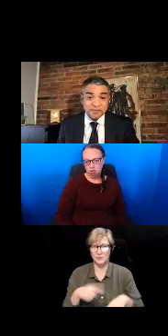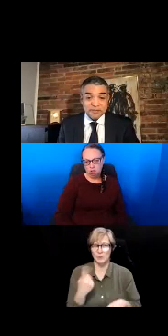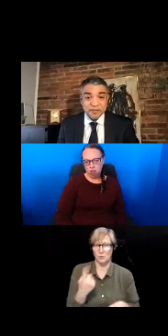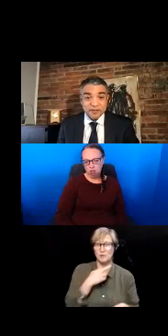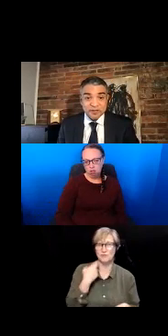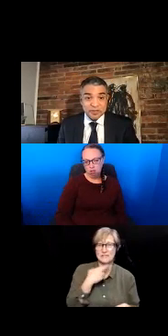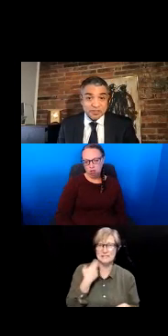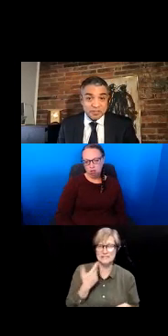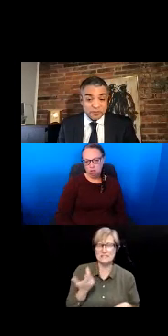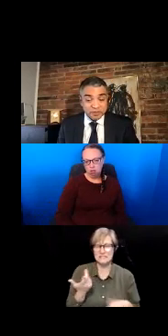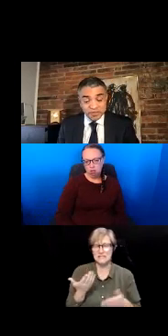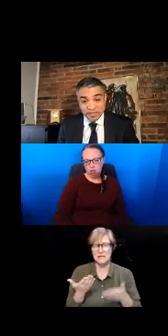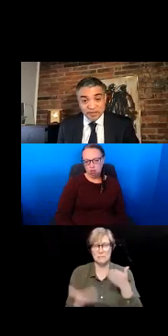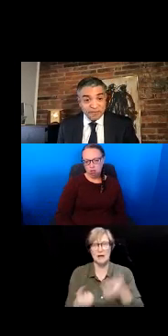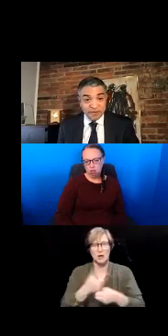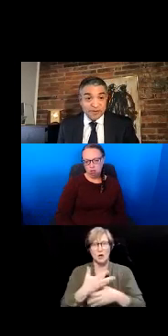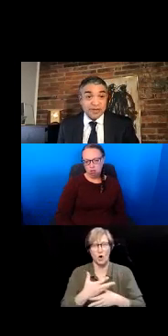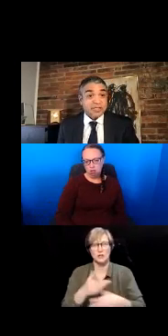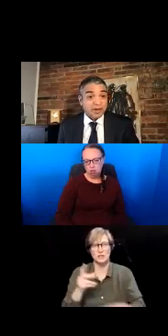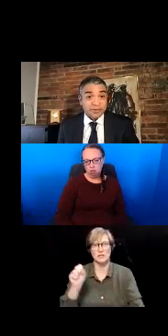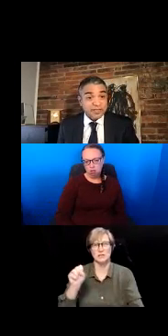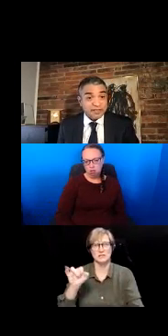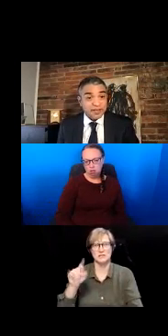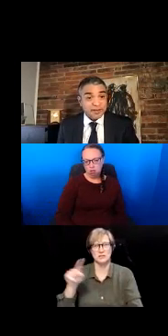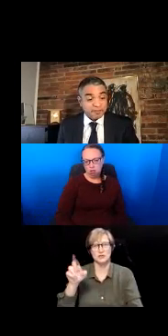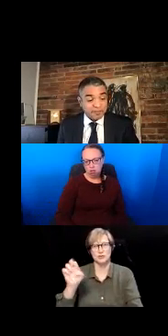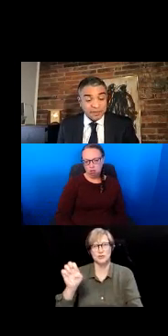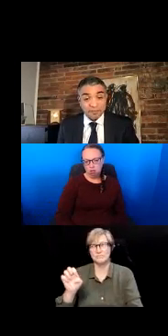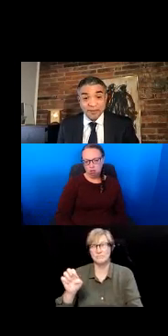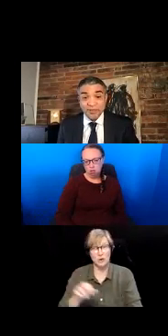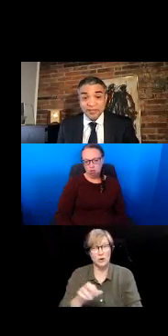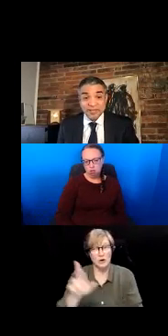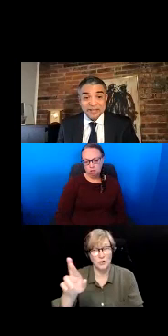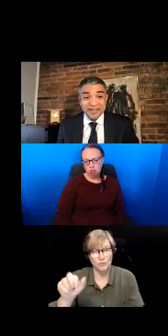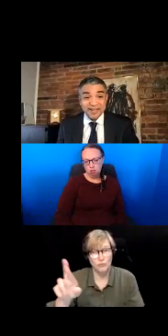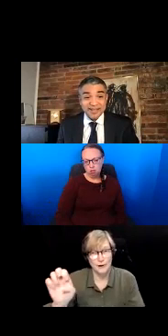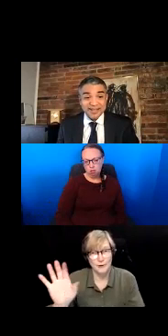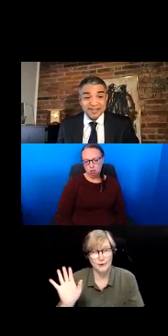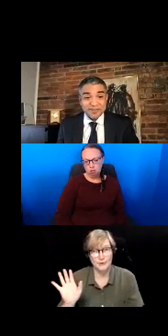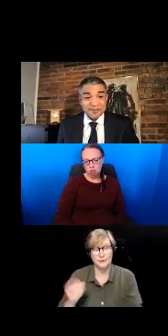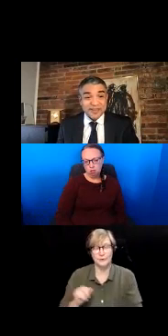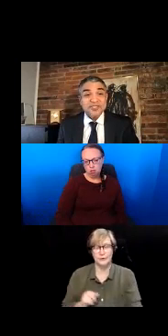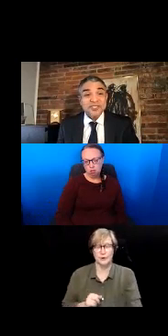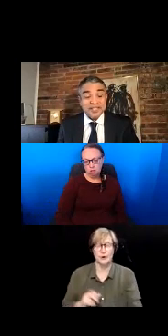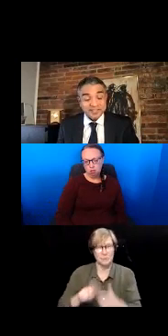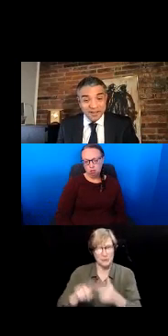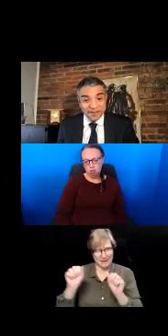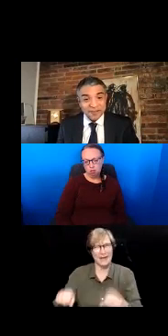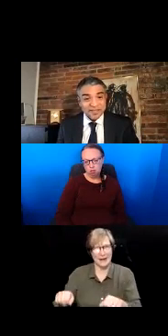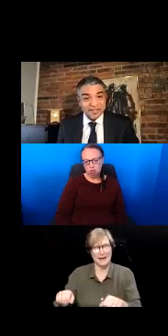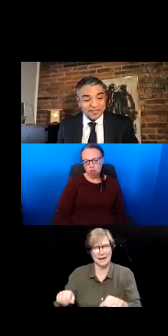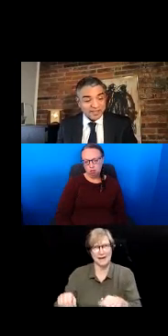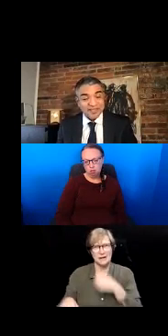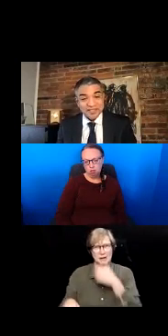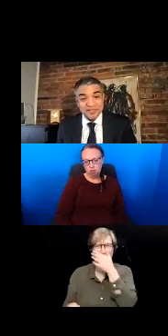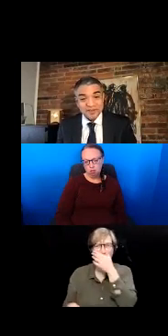TMS, the possibility of inducing a seizure, which is very, very uncommon and really vanishingly uncommon